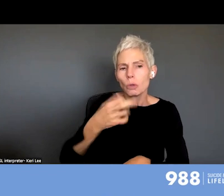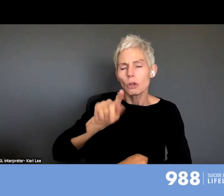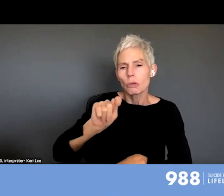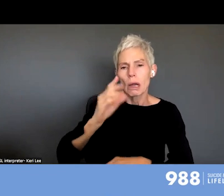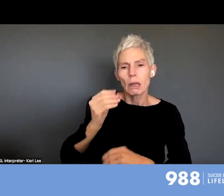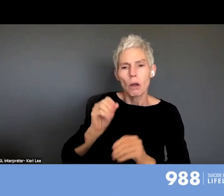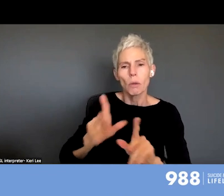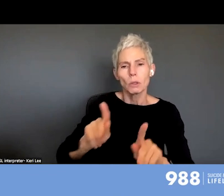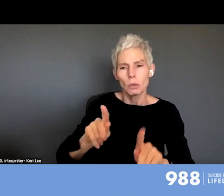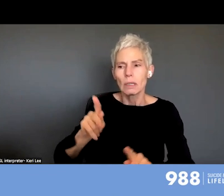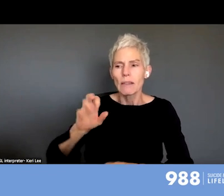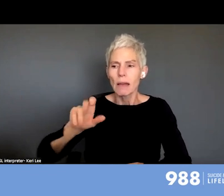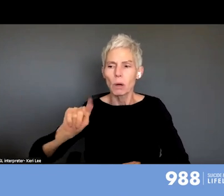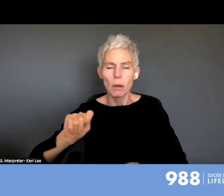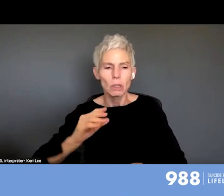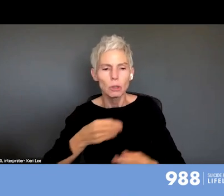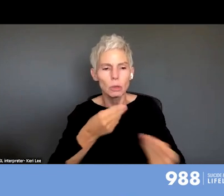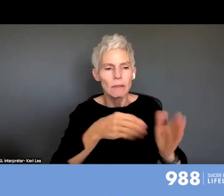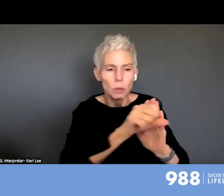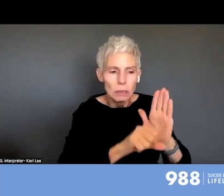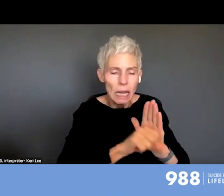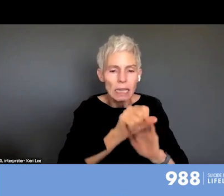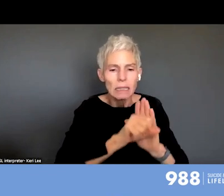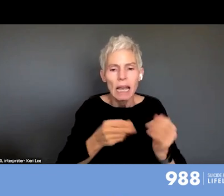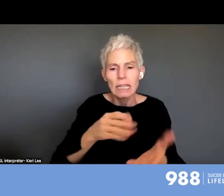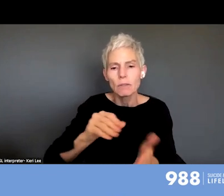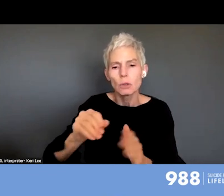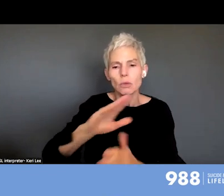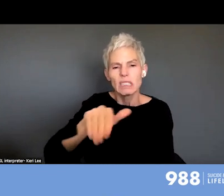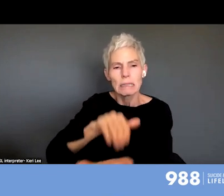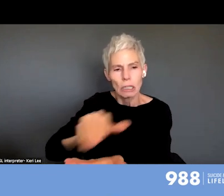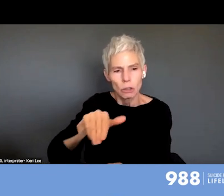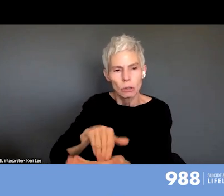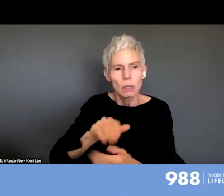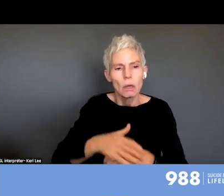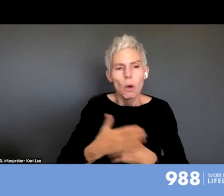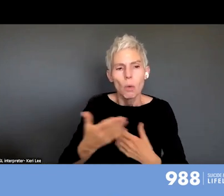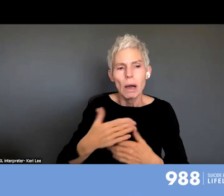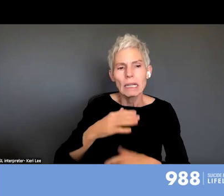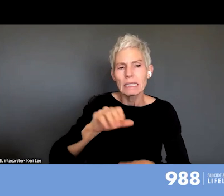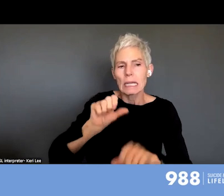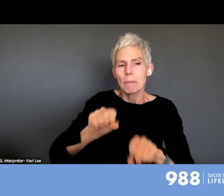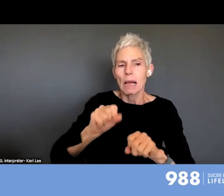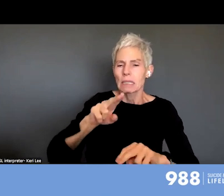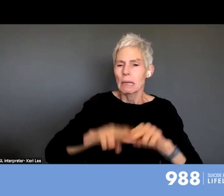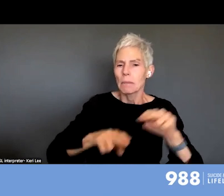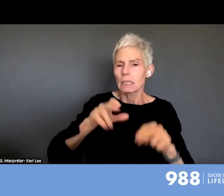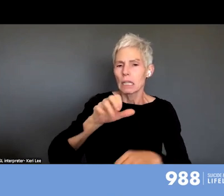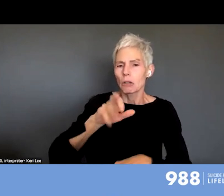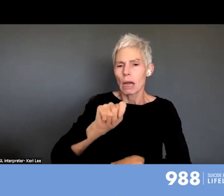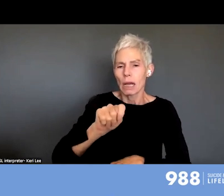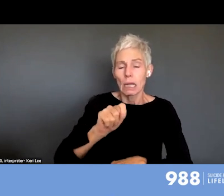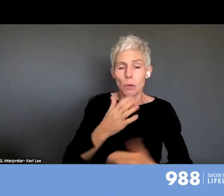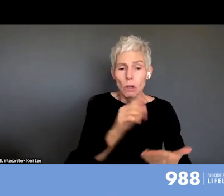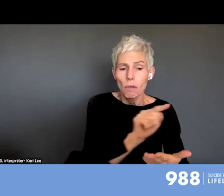to states and centers. One is the state capacity building grant, which was, I think it was based on, it was offered to states